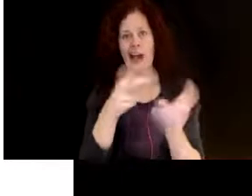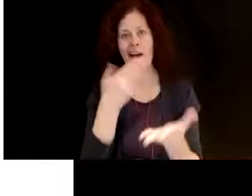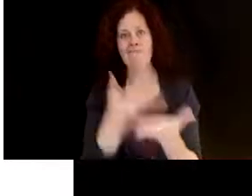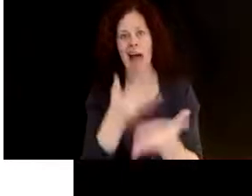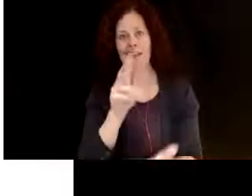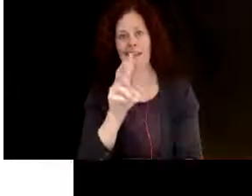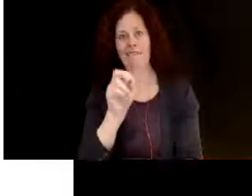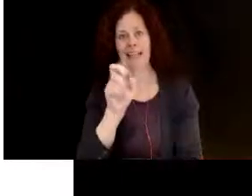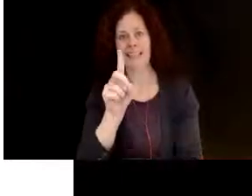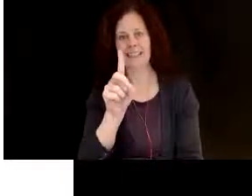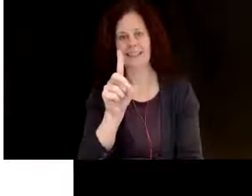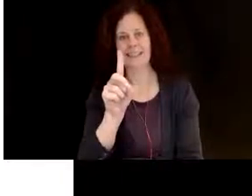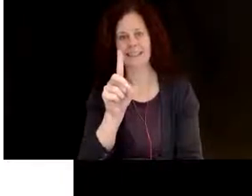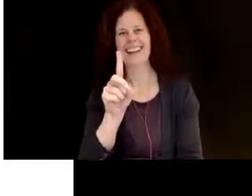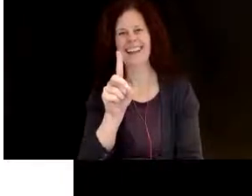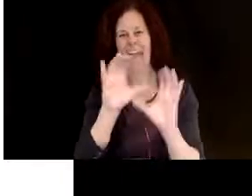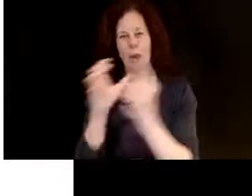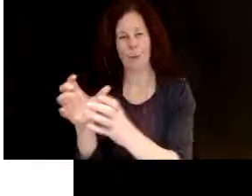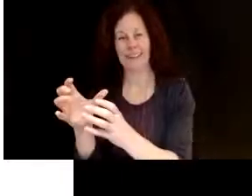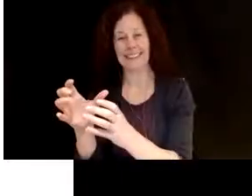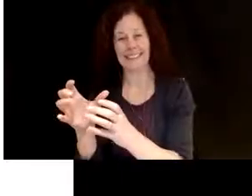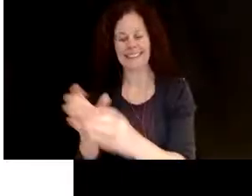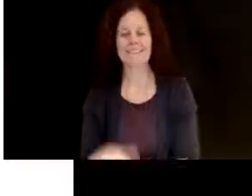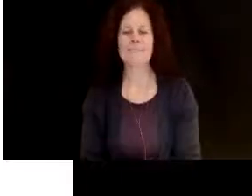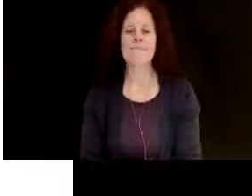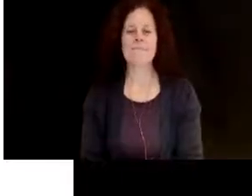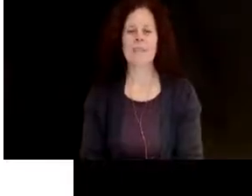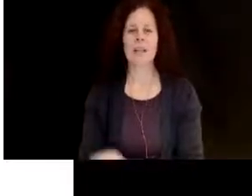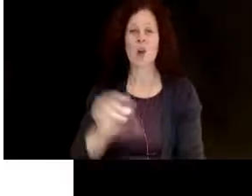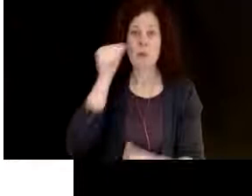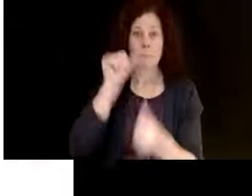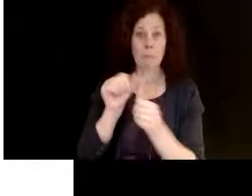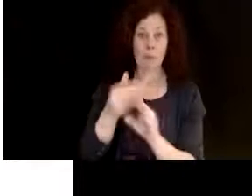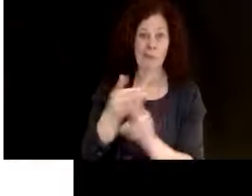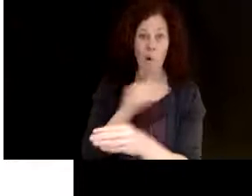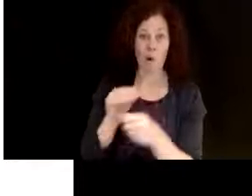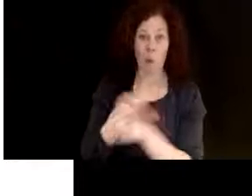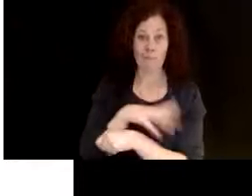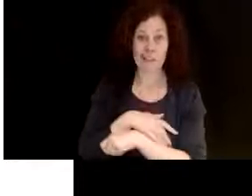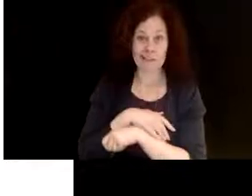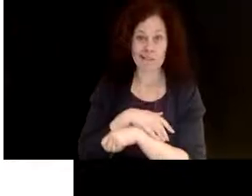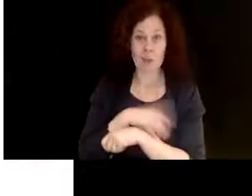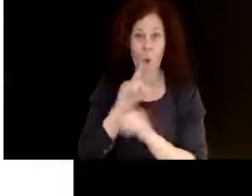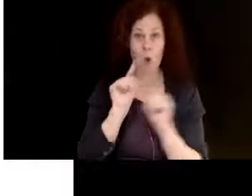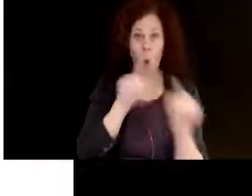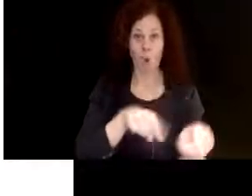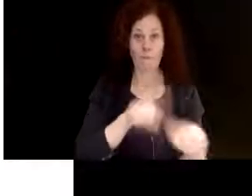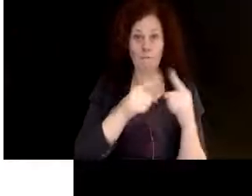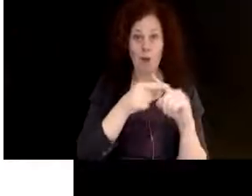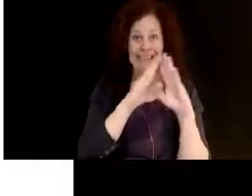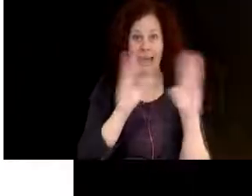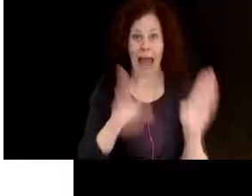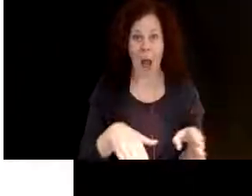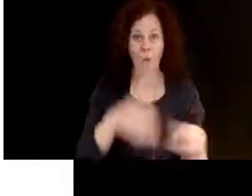really good stew at a friend's house, back when we used to go to other people's homes and eat their food. And you really want to know,